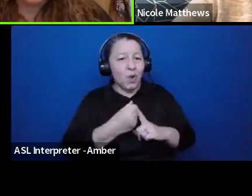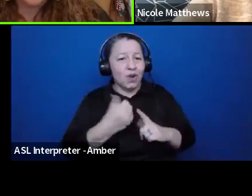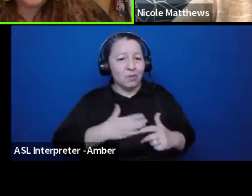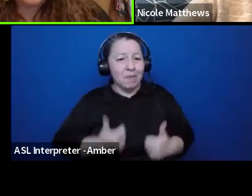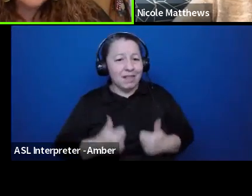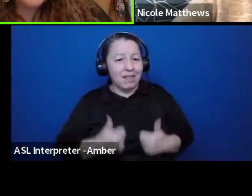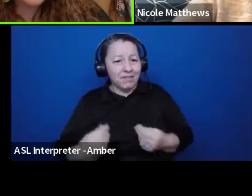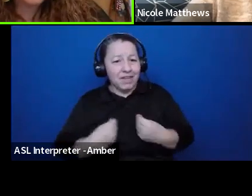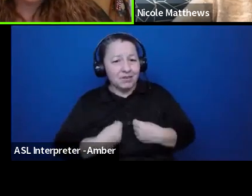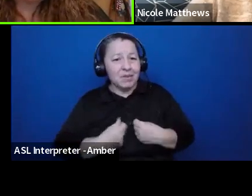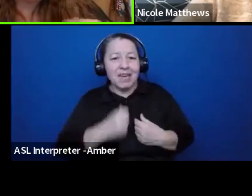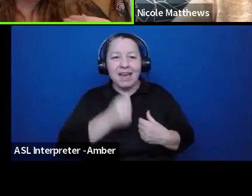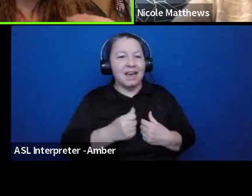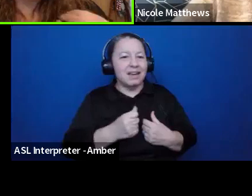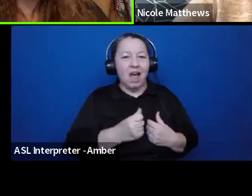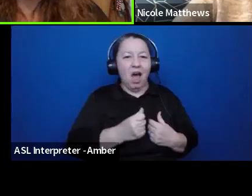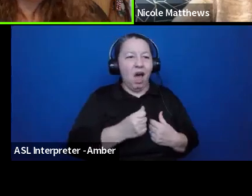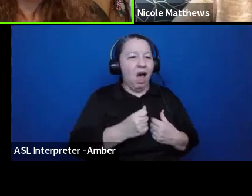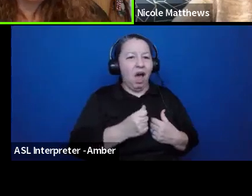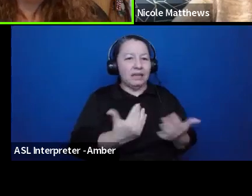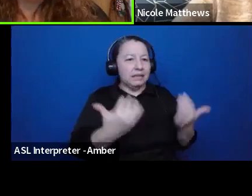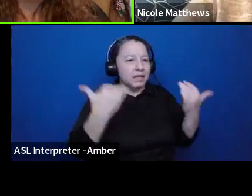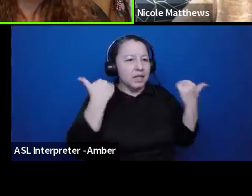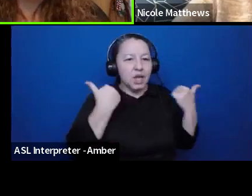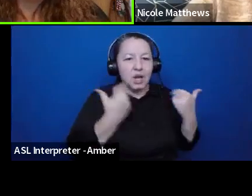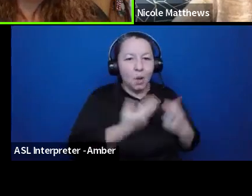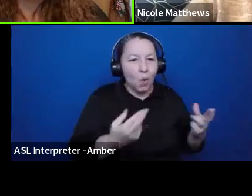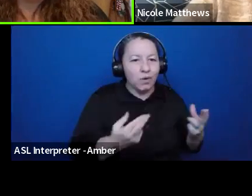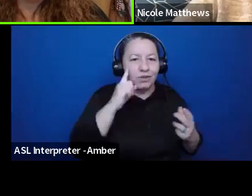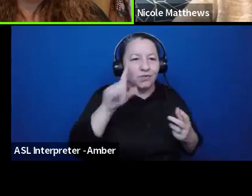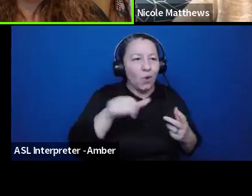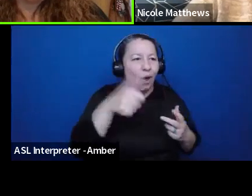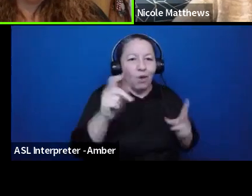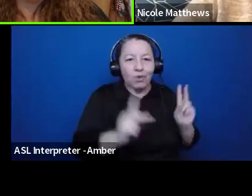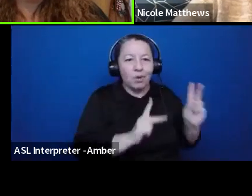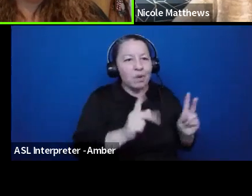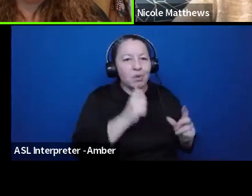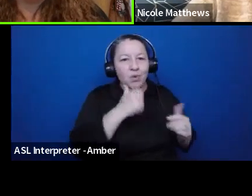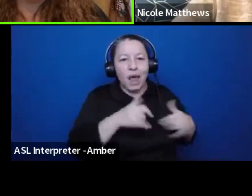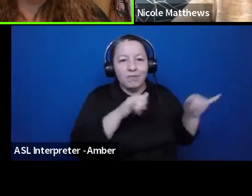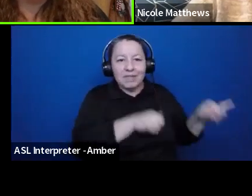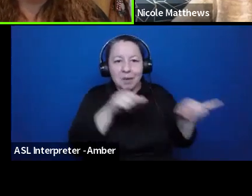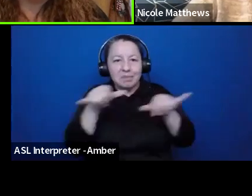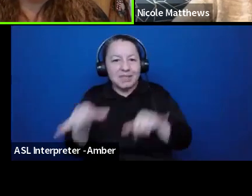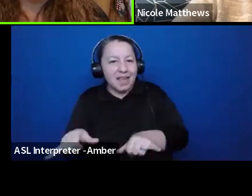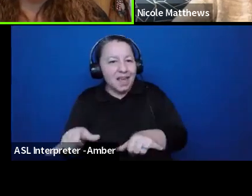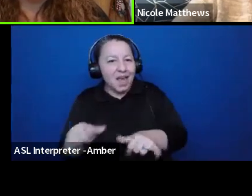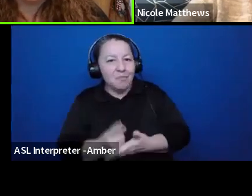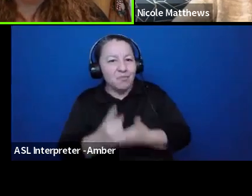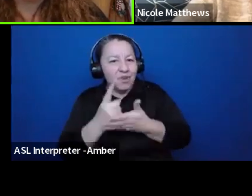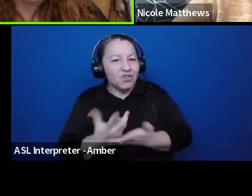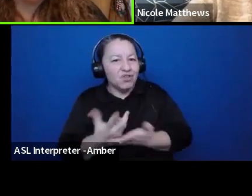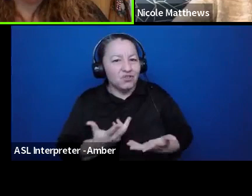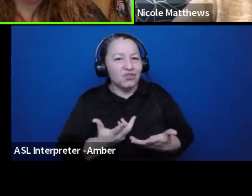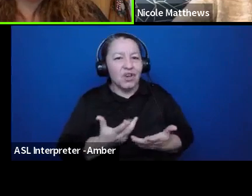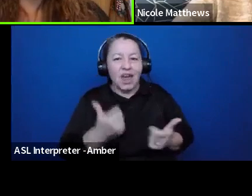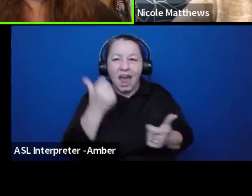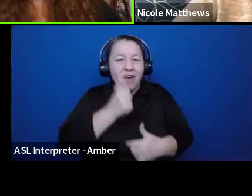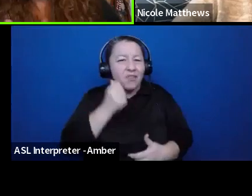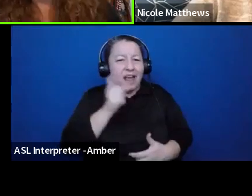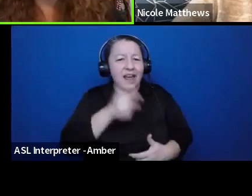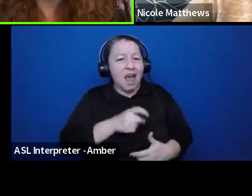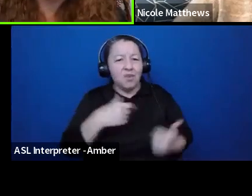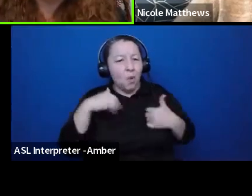my own work on that. Like every day I have to own it, honor it, work with it,